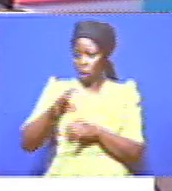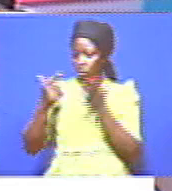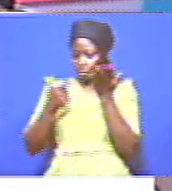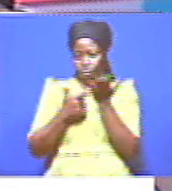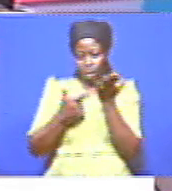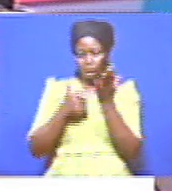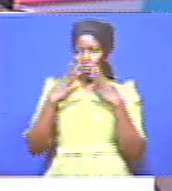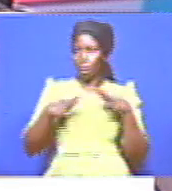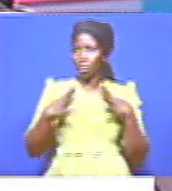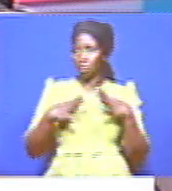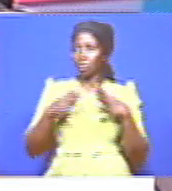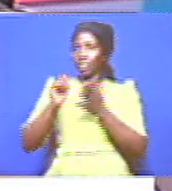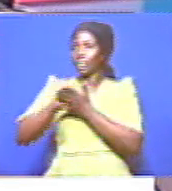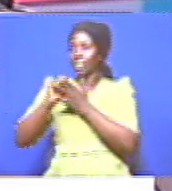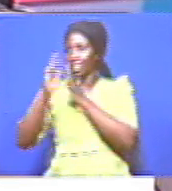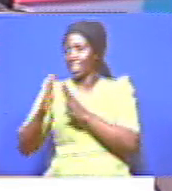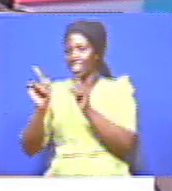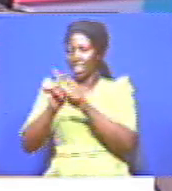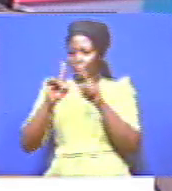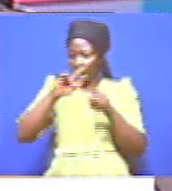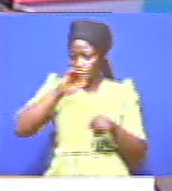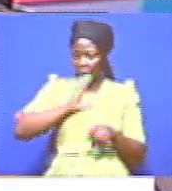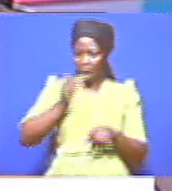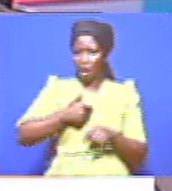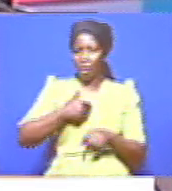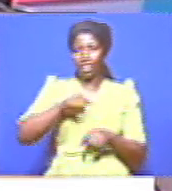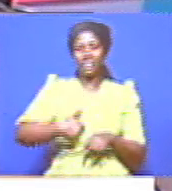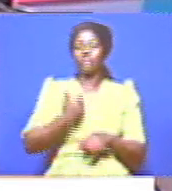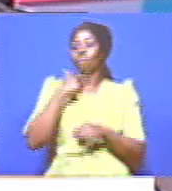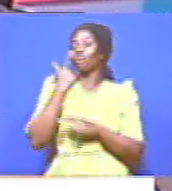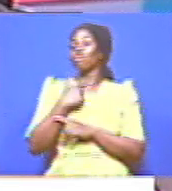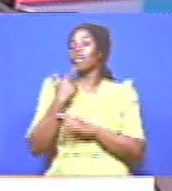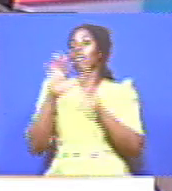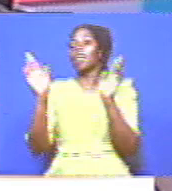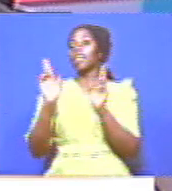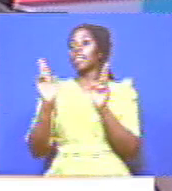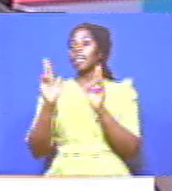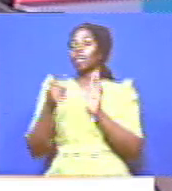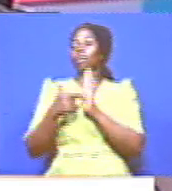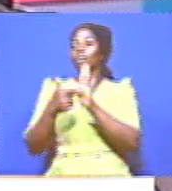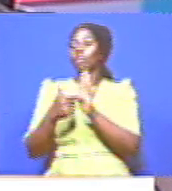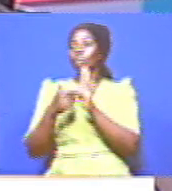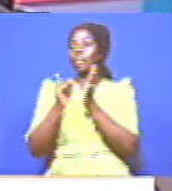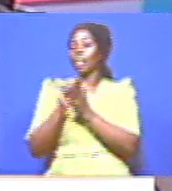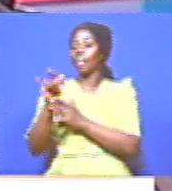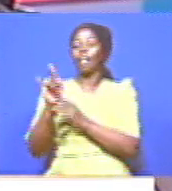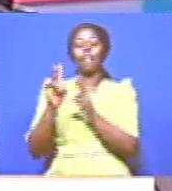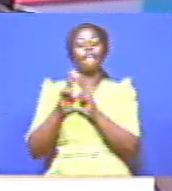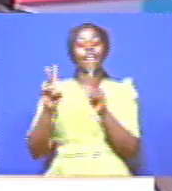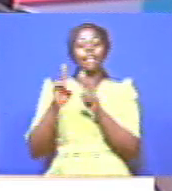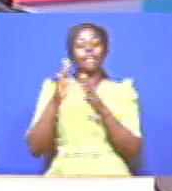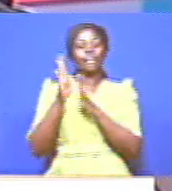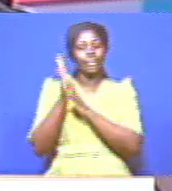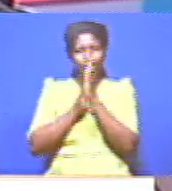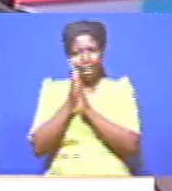the secretariat, and even ourselves mm-hmm. who are really able to shoulder that. Mm-hmm. It's a very interesting and very